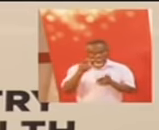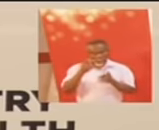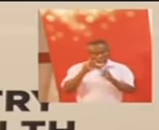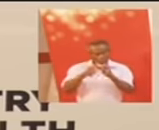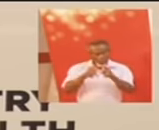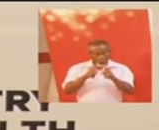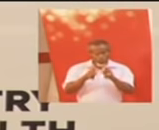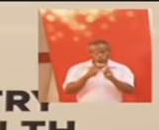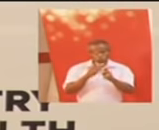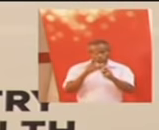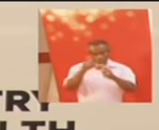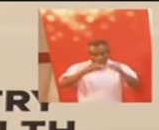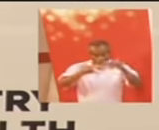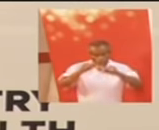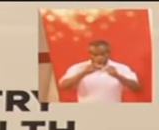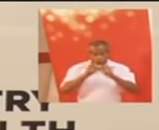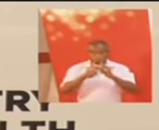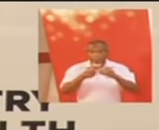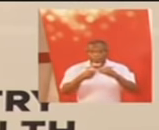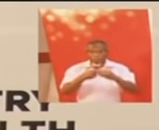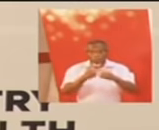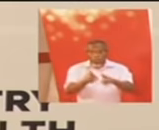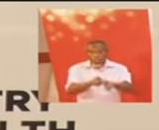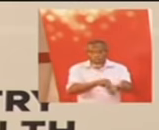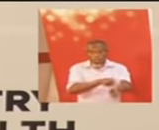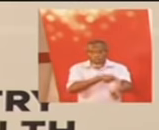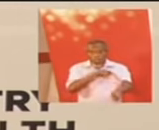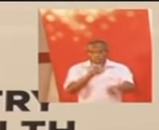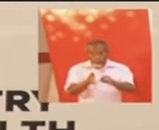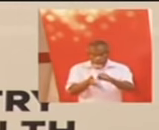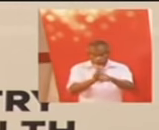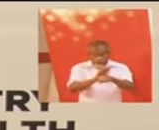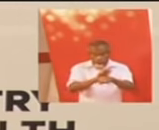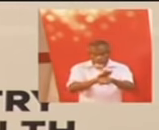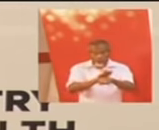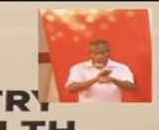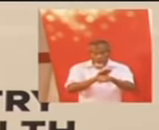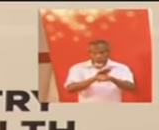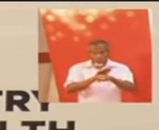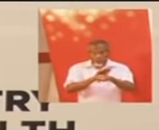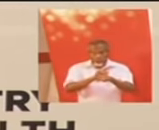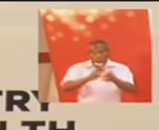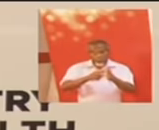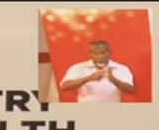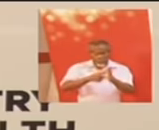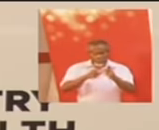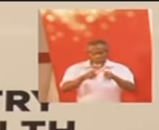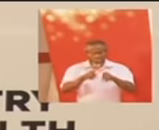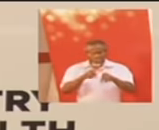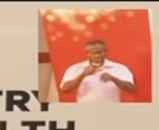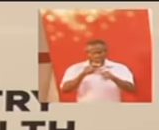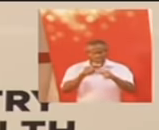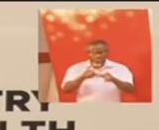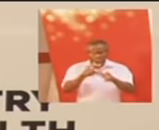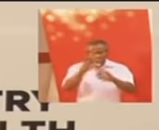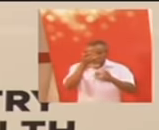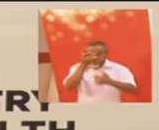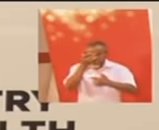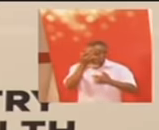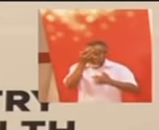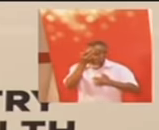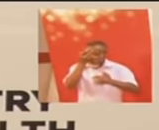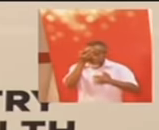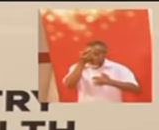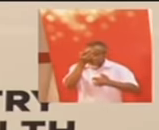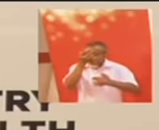of time it takes for someone to recover from COVID-19. What we are seeing is that persons can, what we would have thought, just like any other